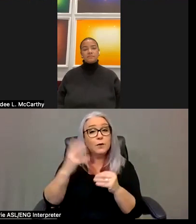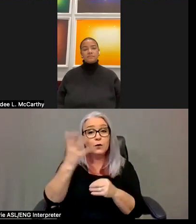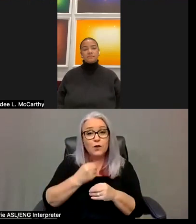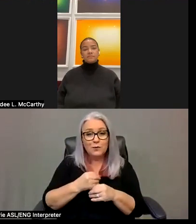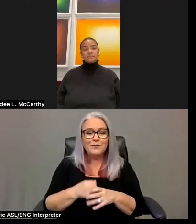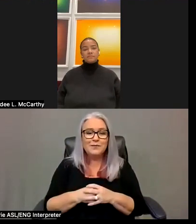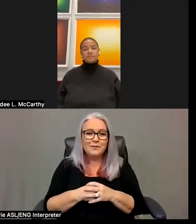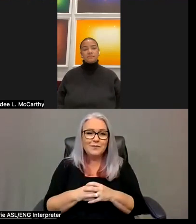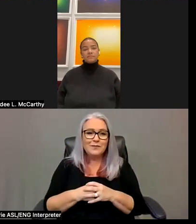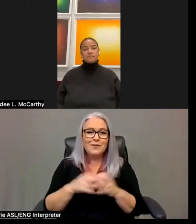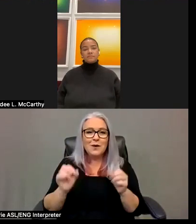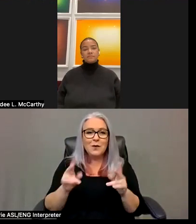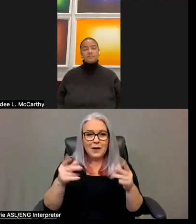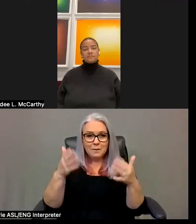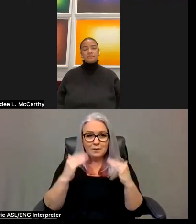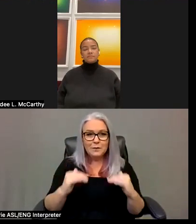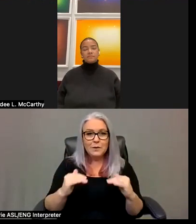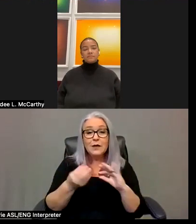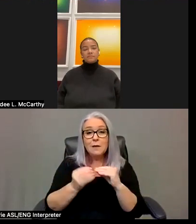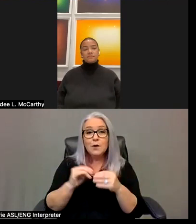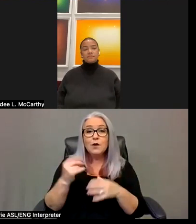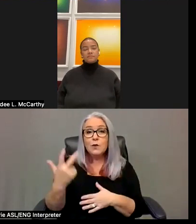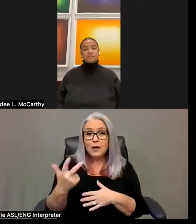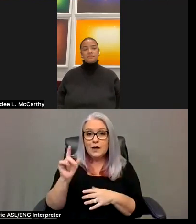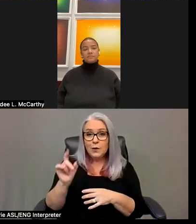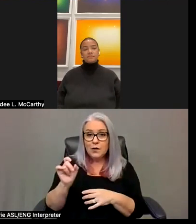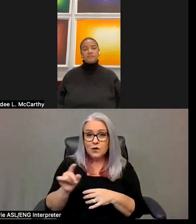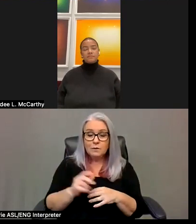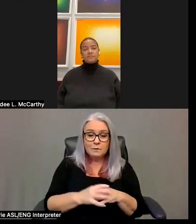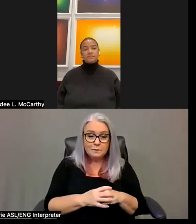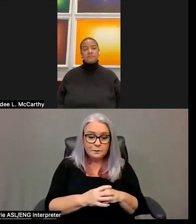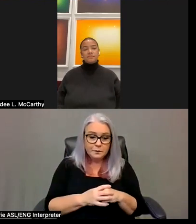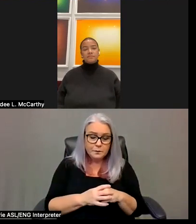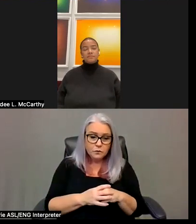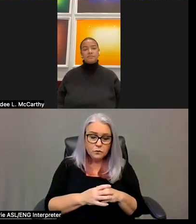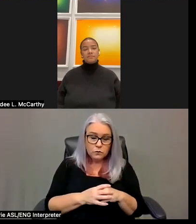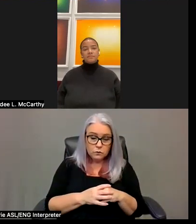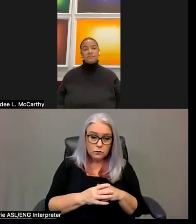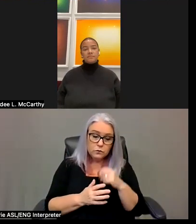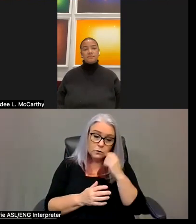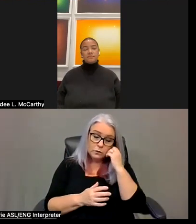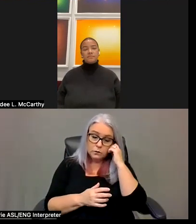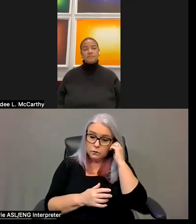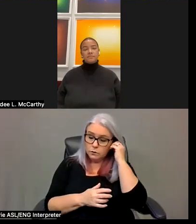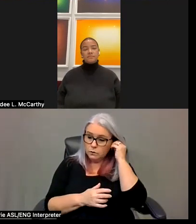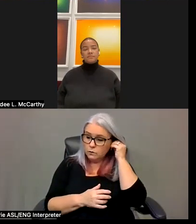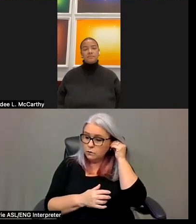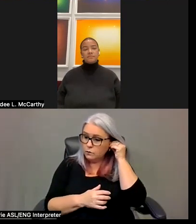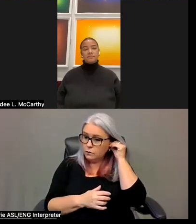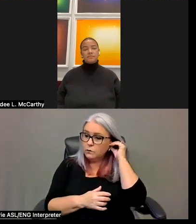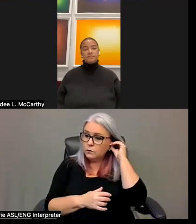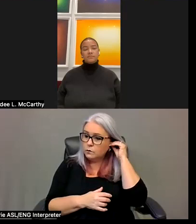Okay, we'll move to question 3. How would you overcome the difficulties